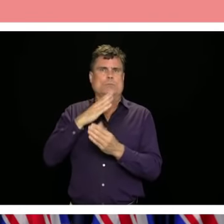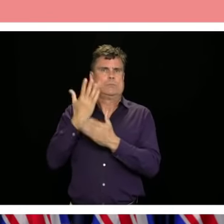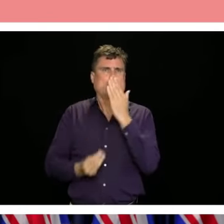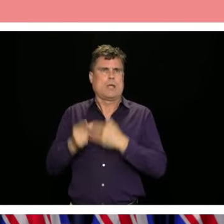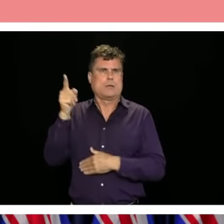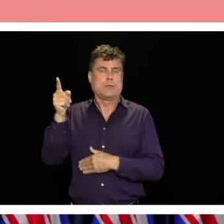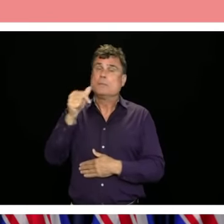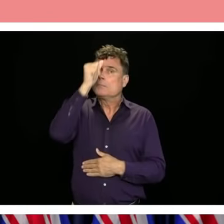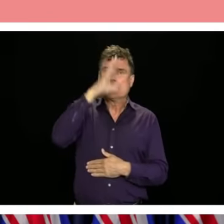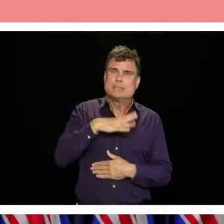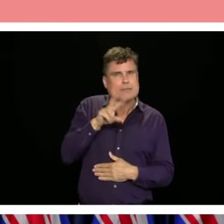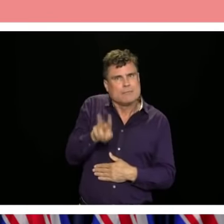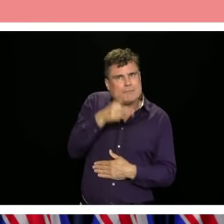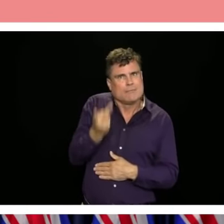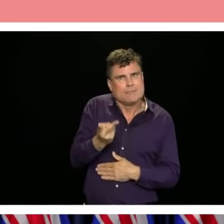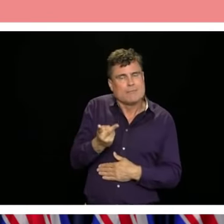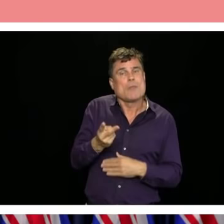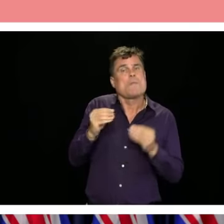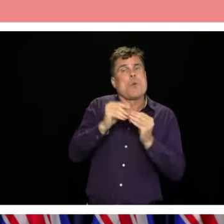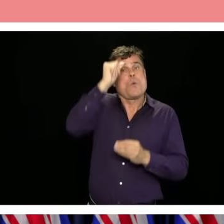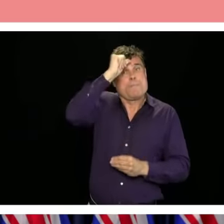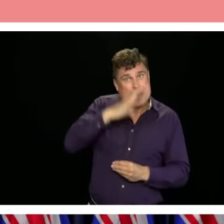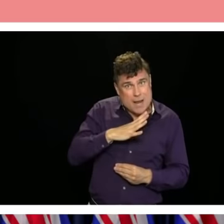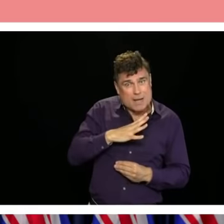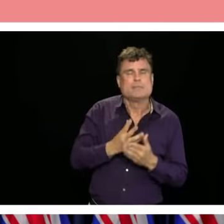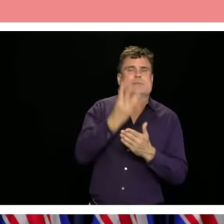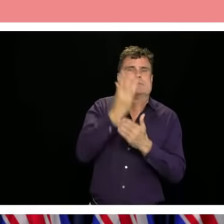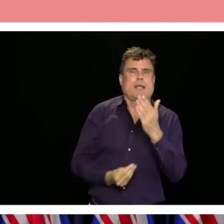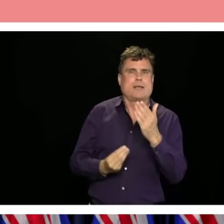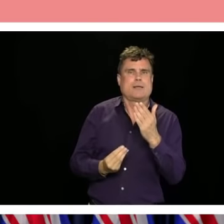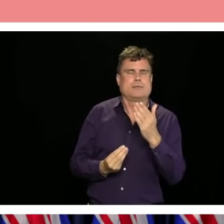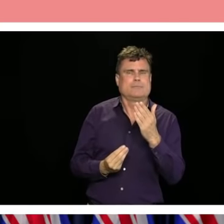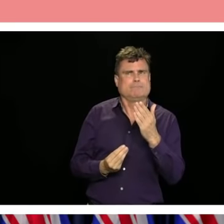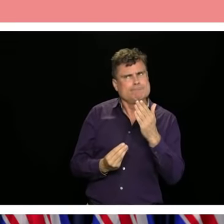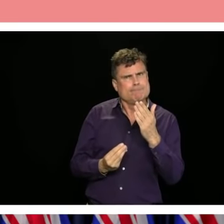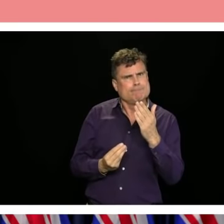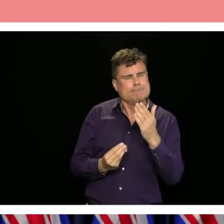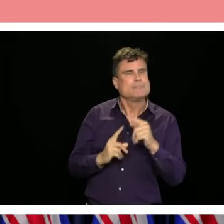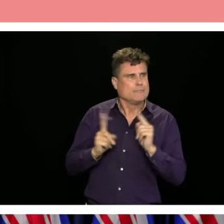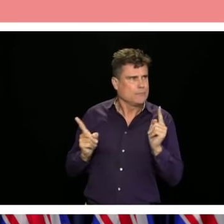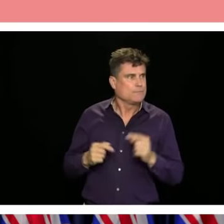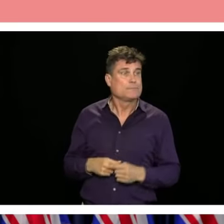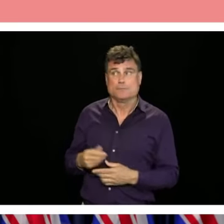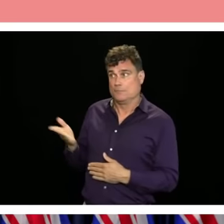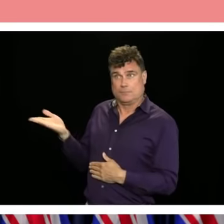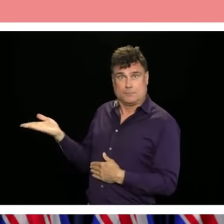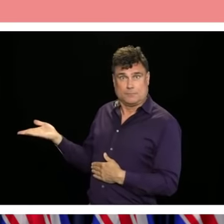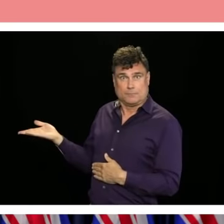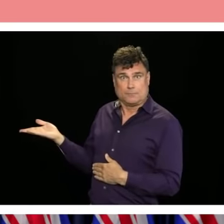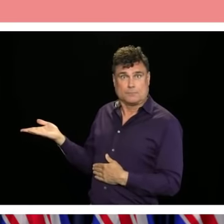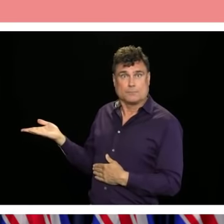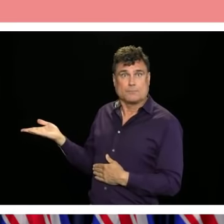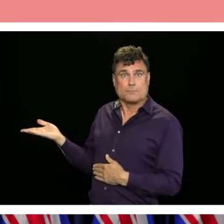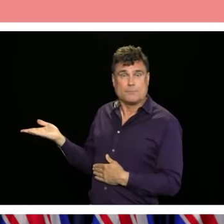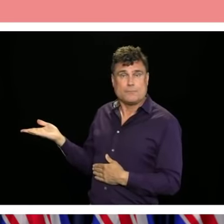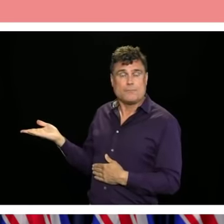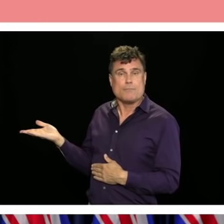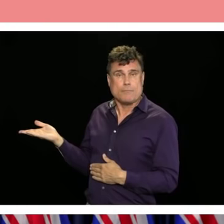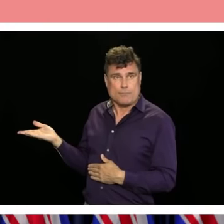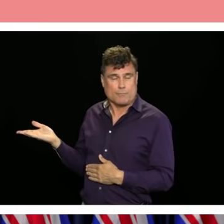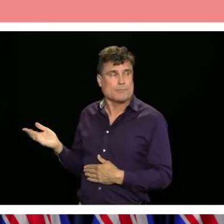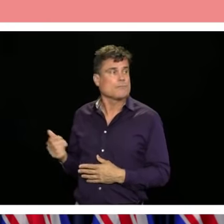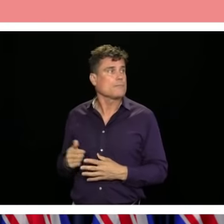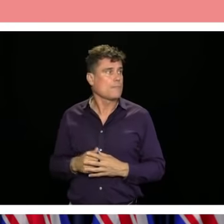setting. Finally, just to give you a sense of the differential impact on our elders,